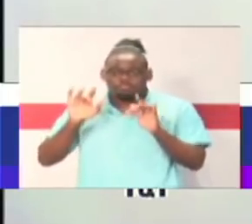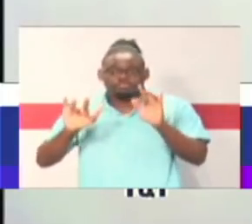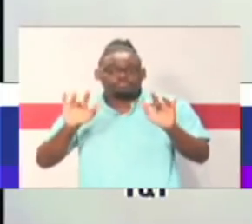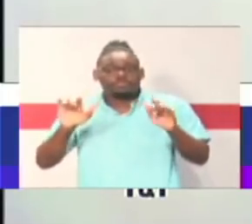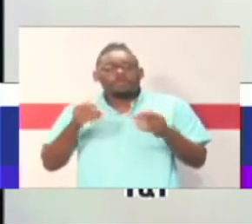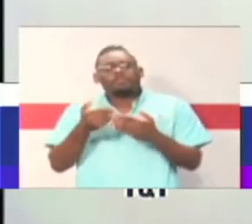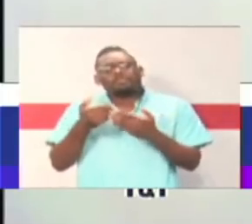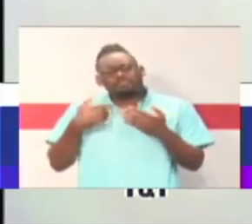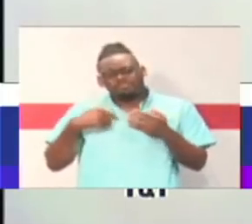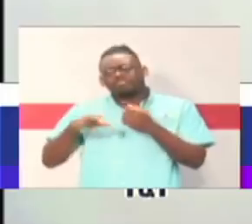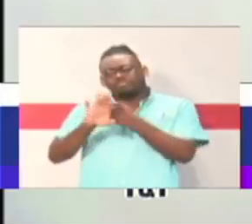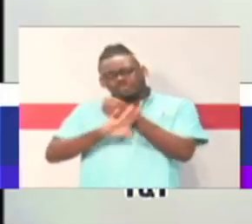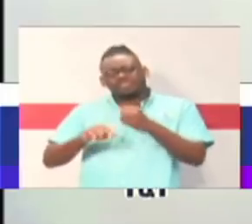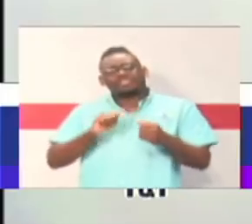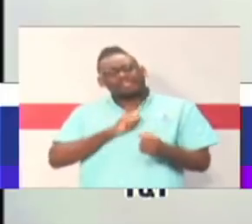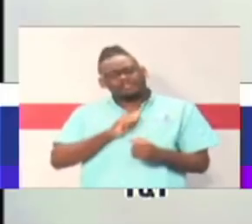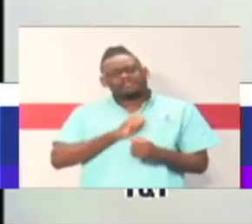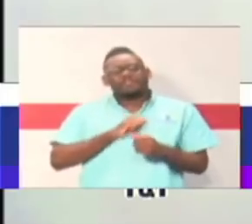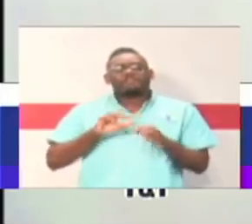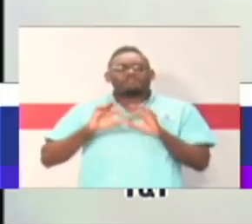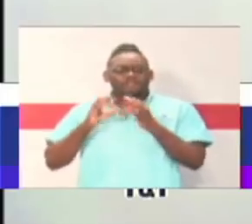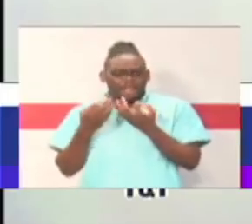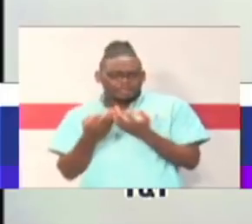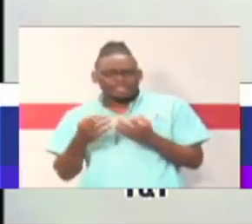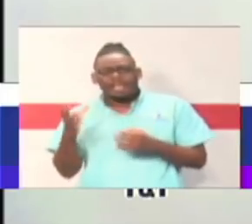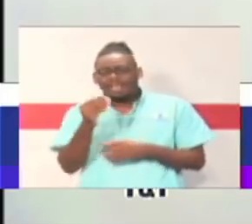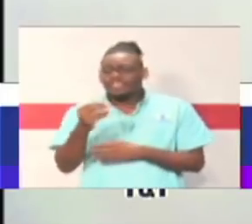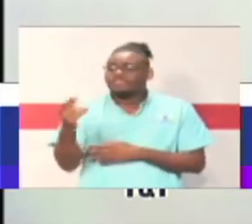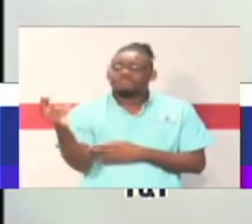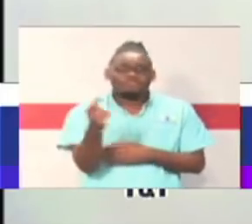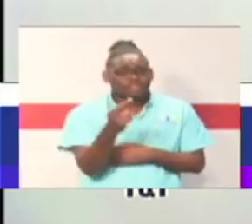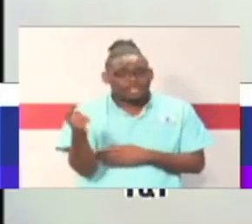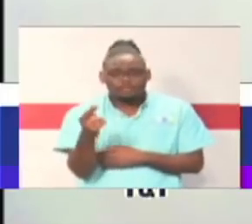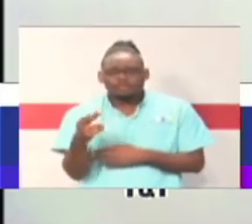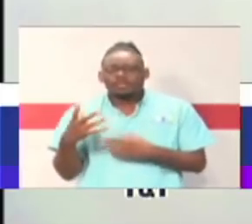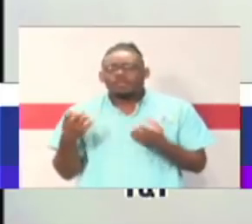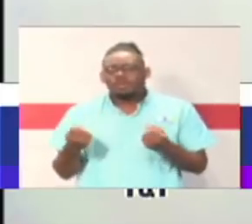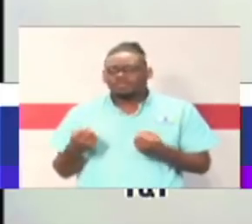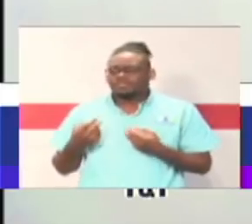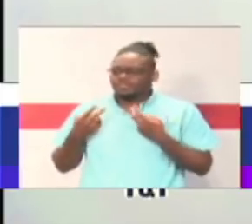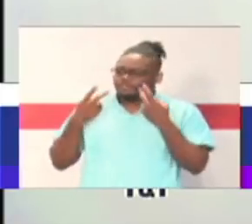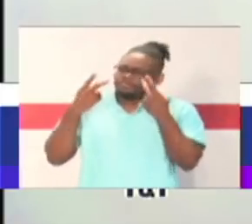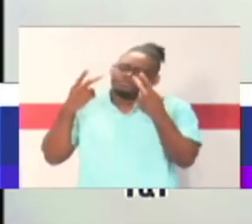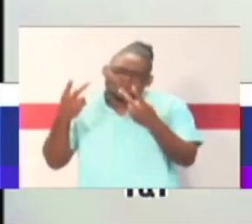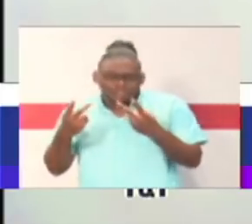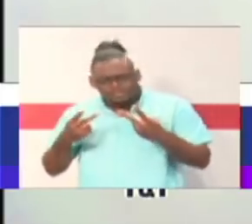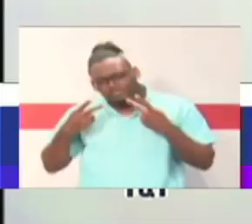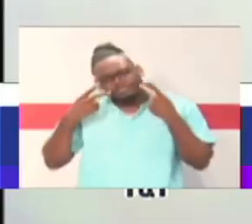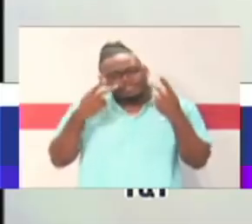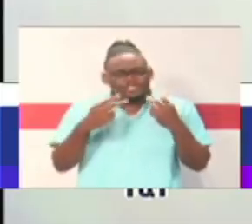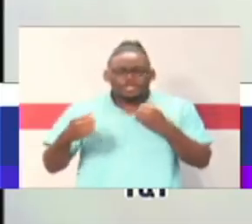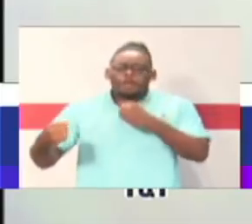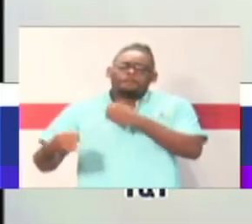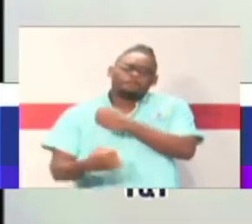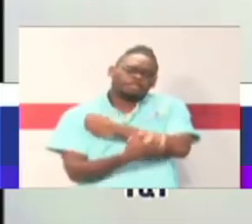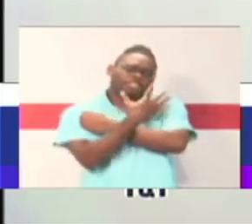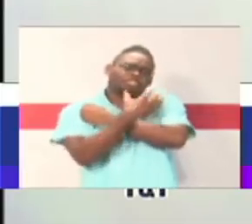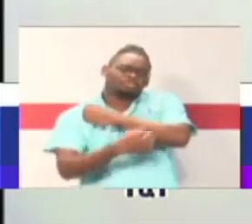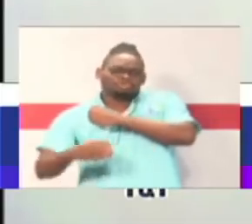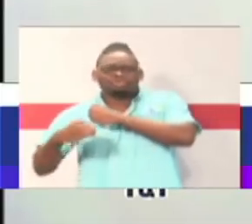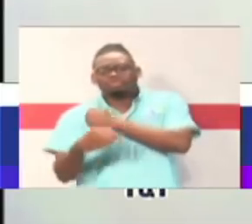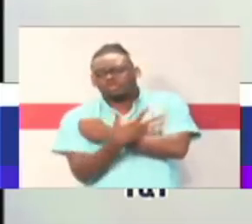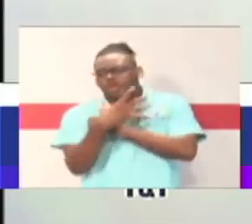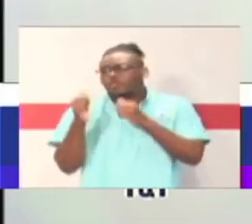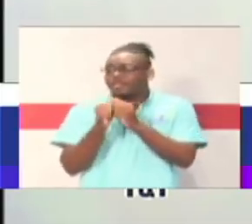my colleagues, to visit the beach once again with my children, and to spend Christmas with my loved ones. I encourage you to speak to